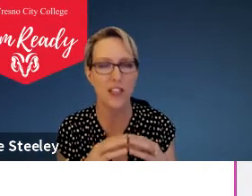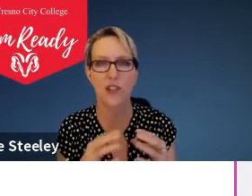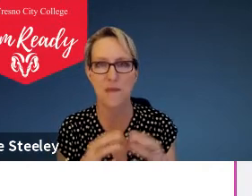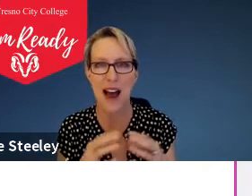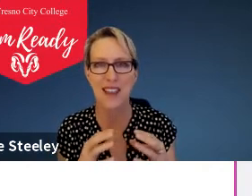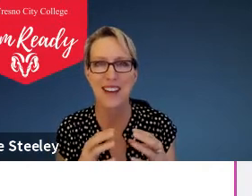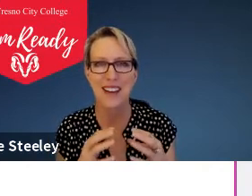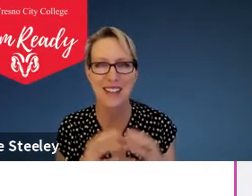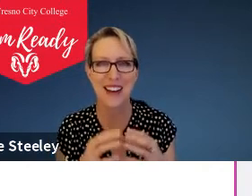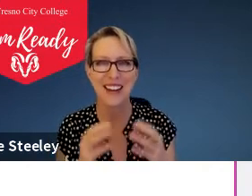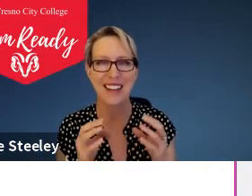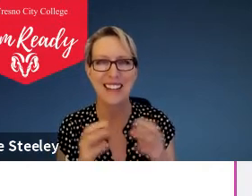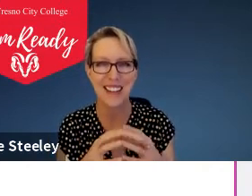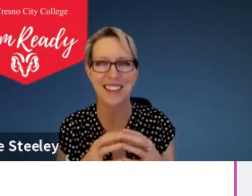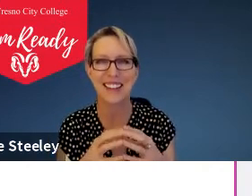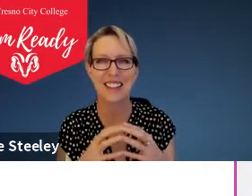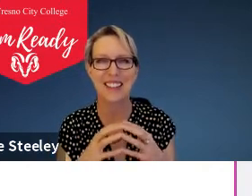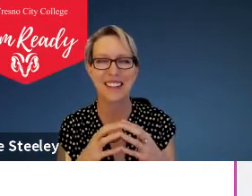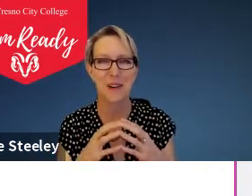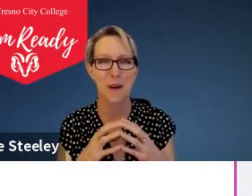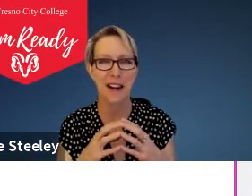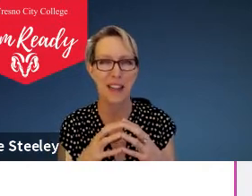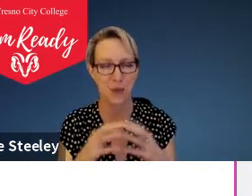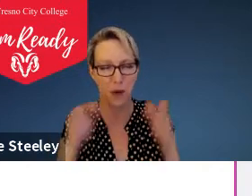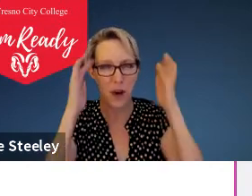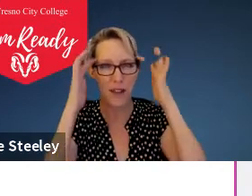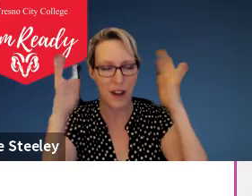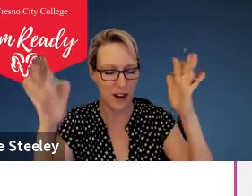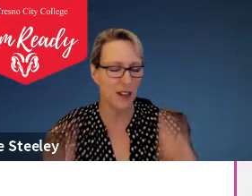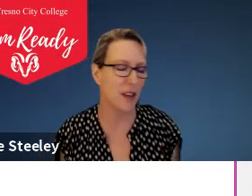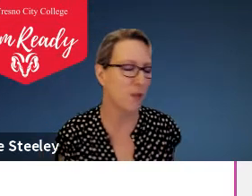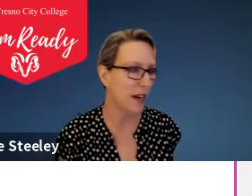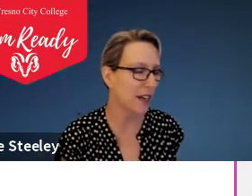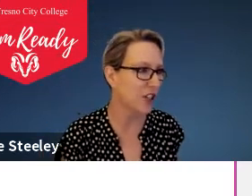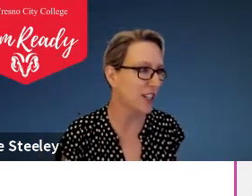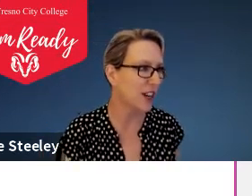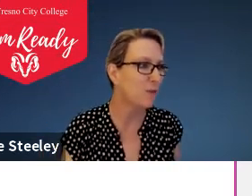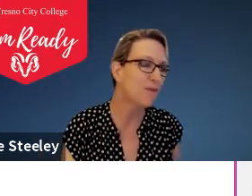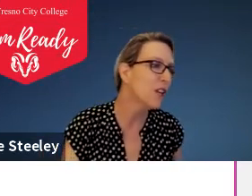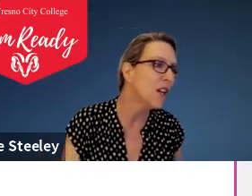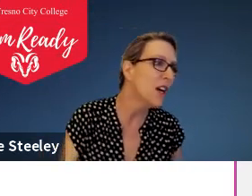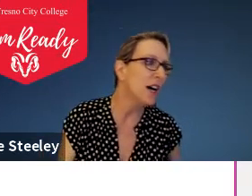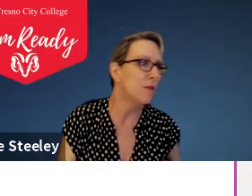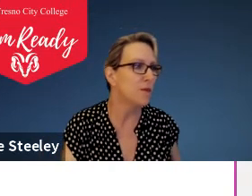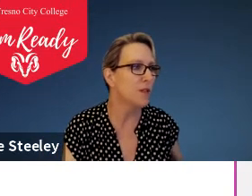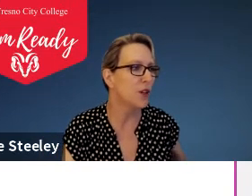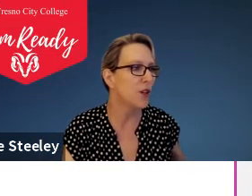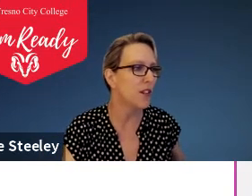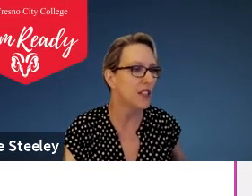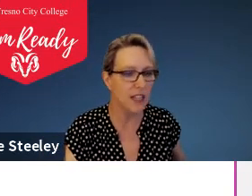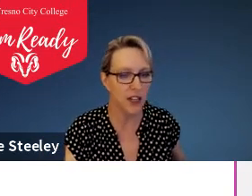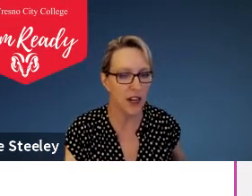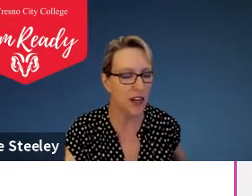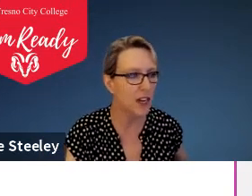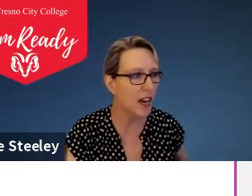with history, math, and science and English, right? That's where we want their brain energy to go. So